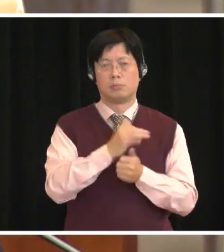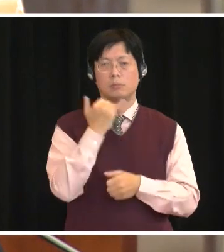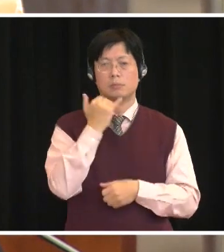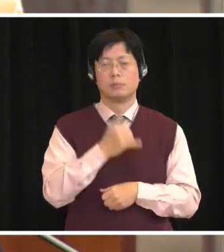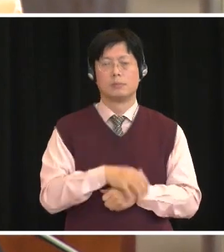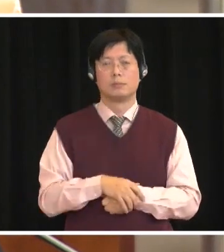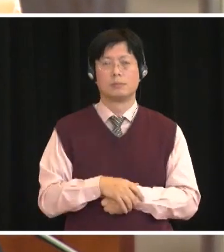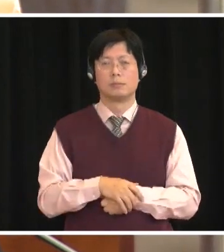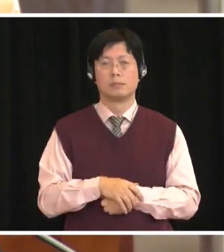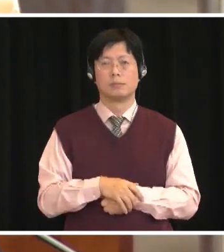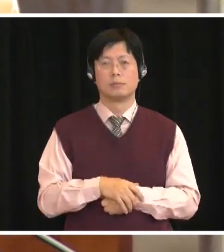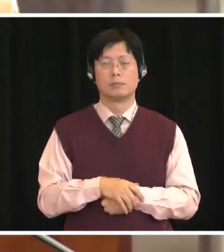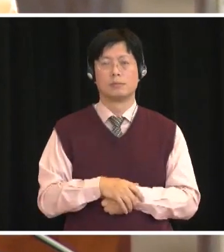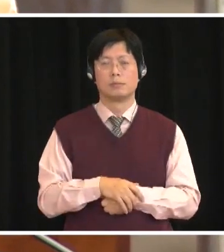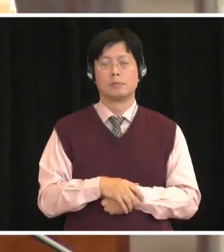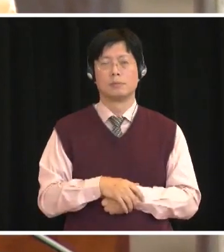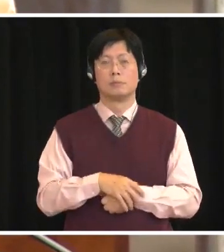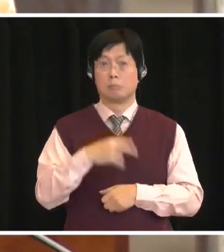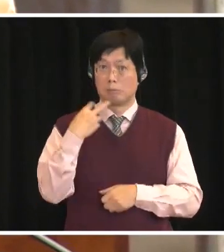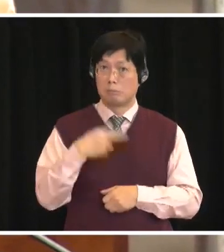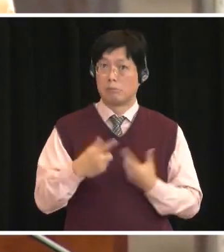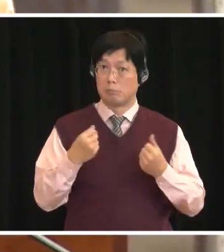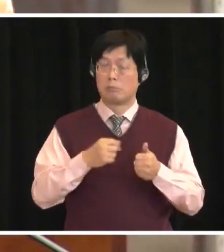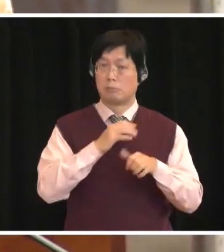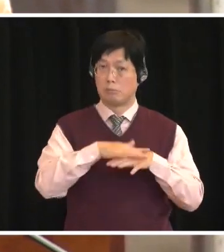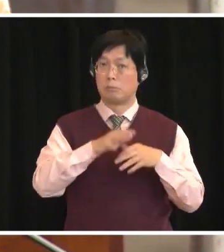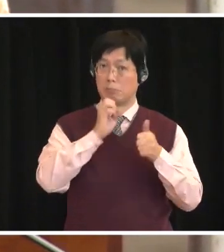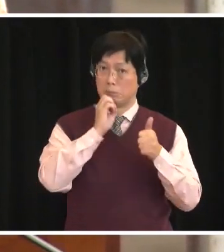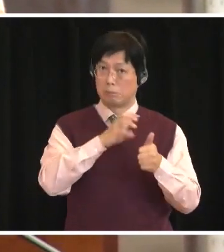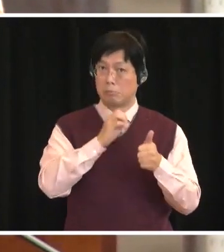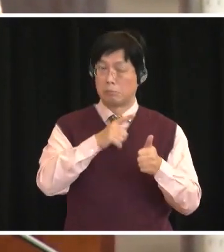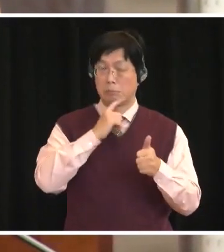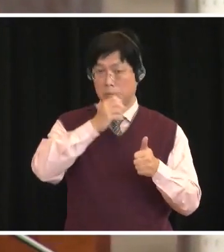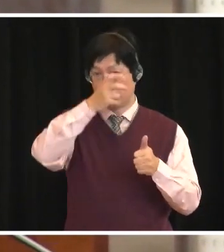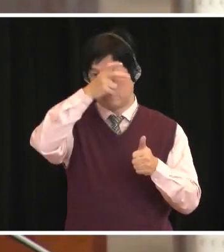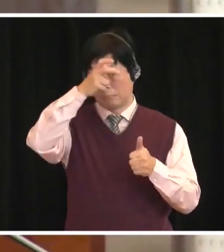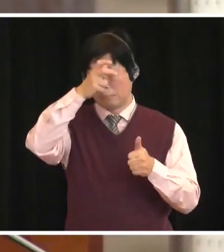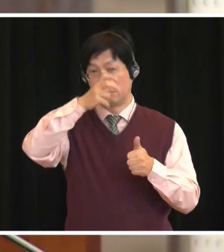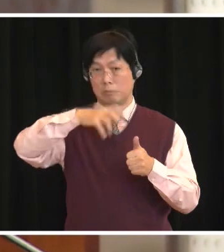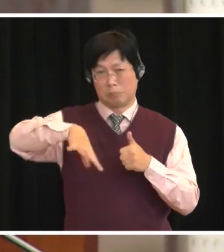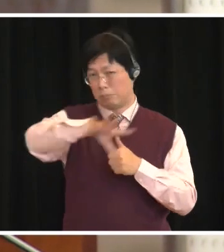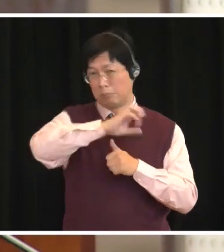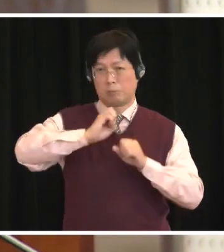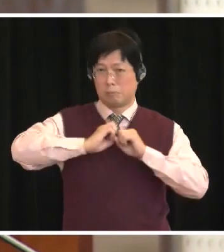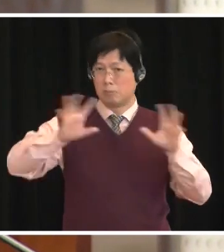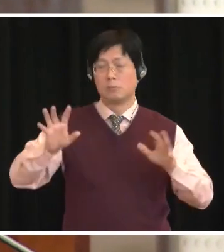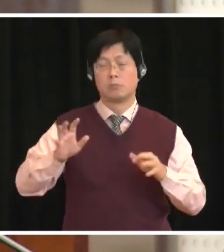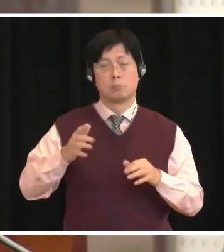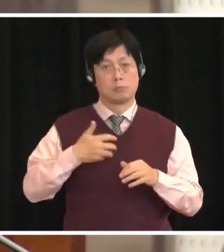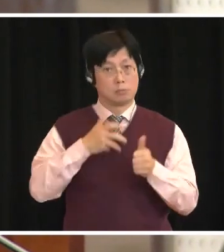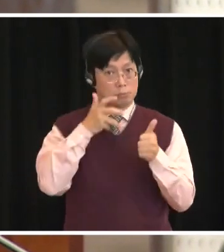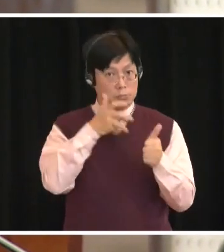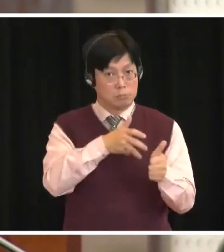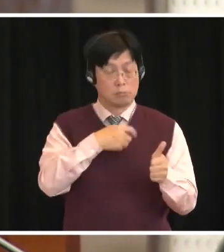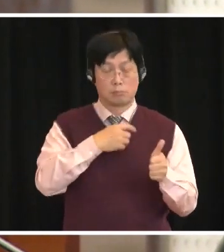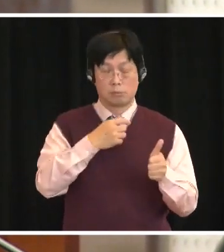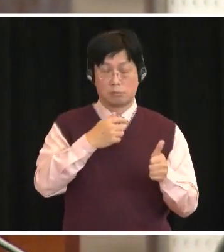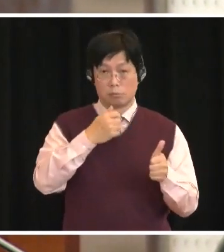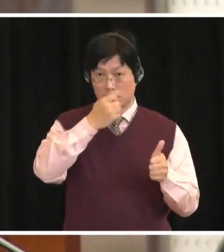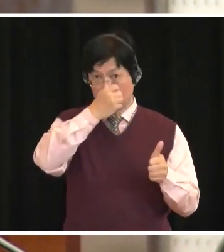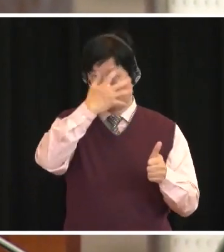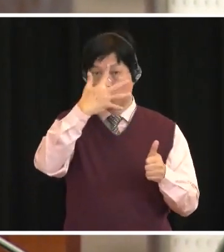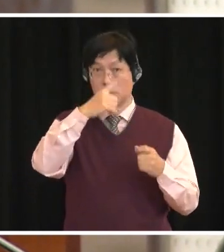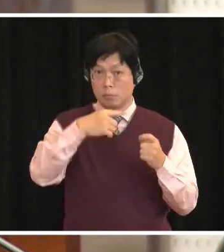a counselor, a teacher can also be asked to come to help him. We also tell all the